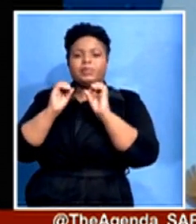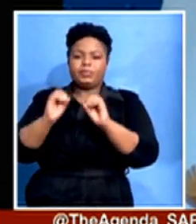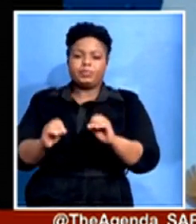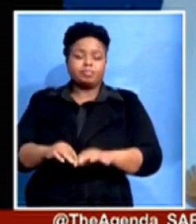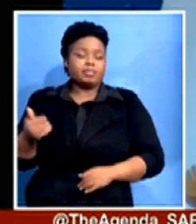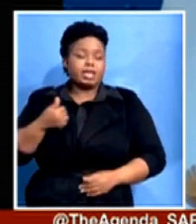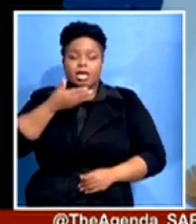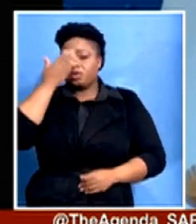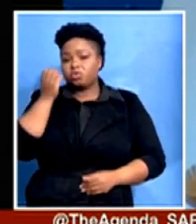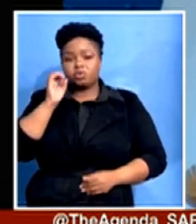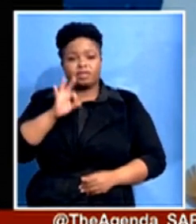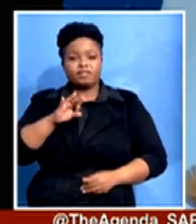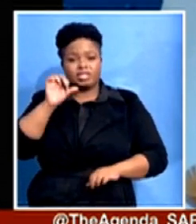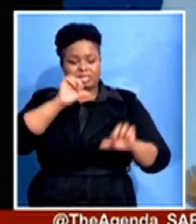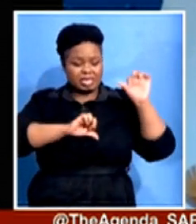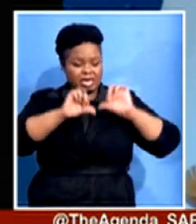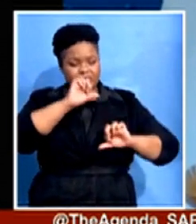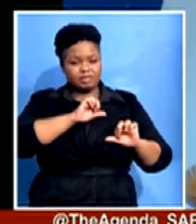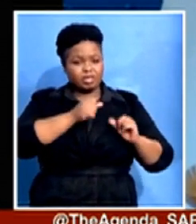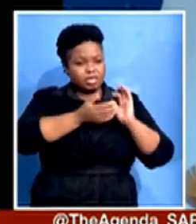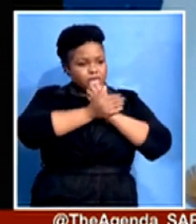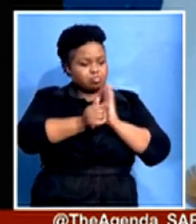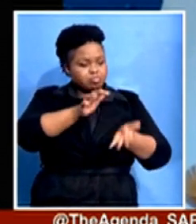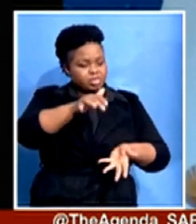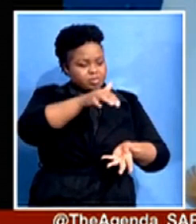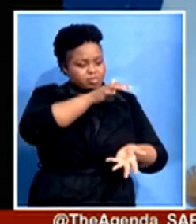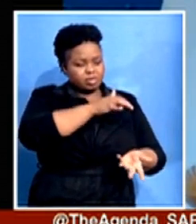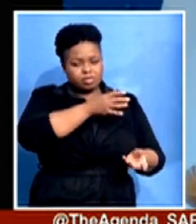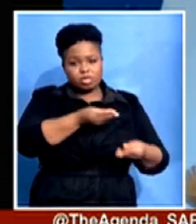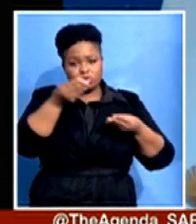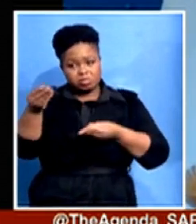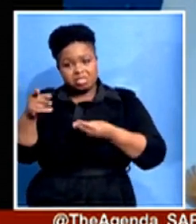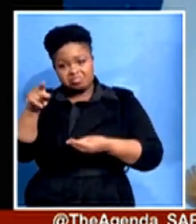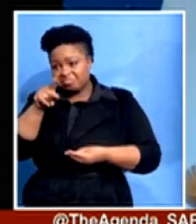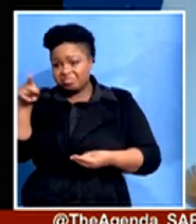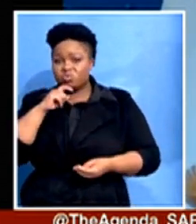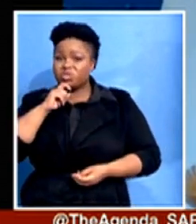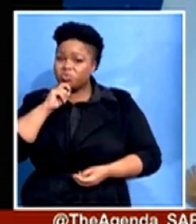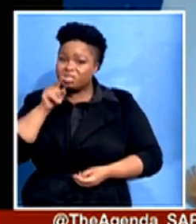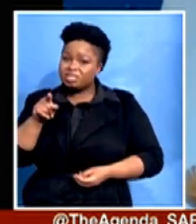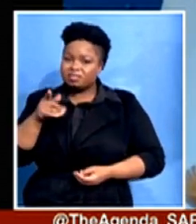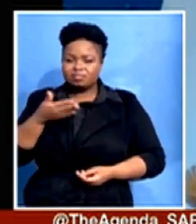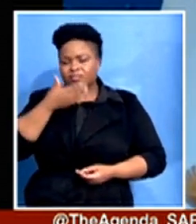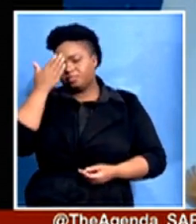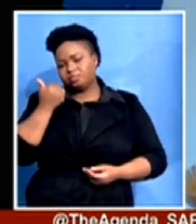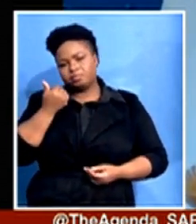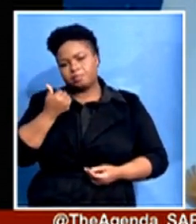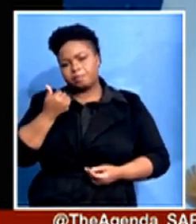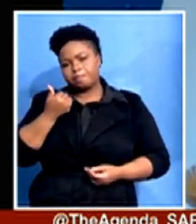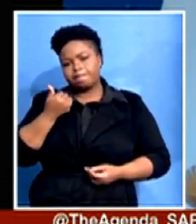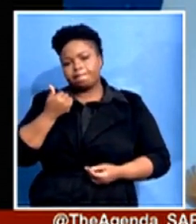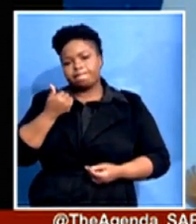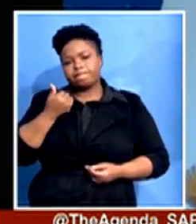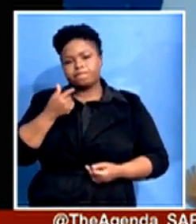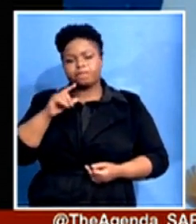used, it's the only, if you like, decision-making variable, because sometimes having worked